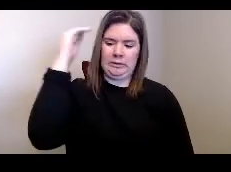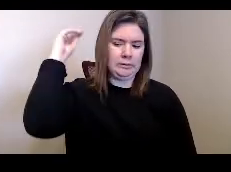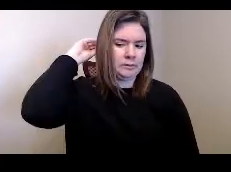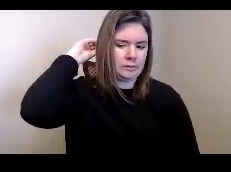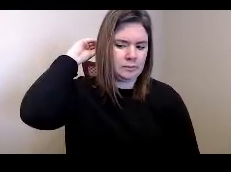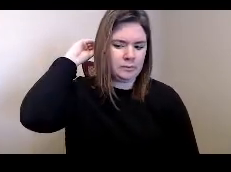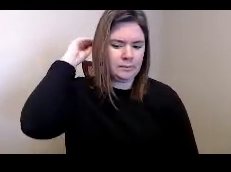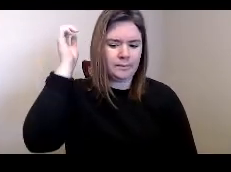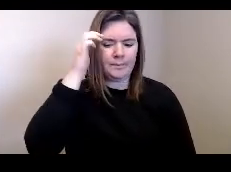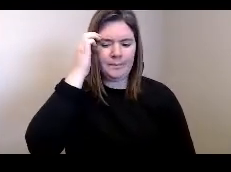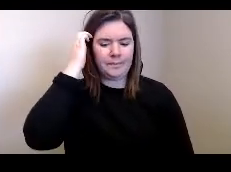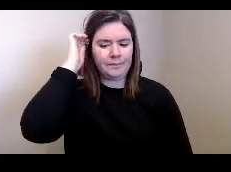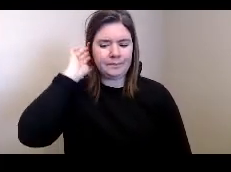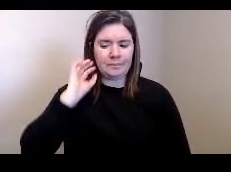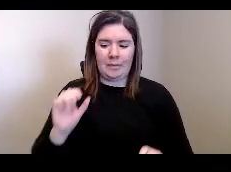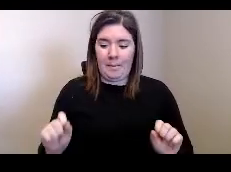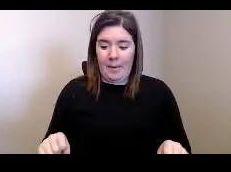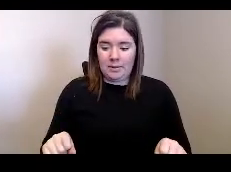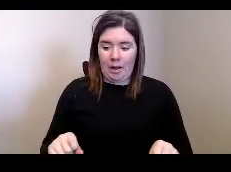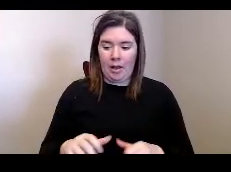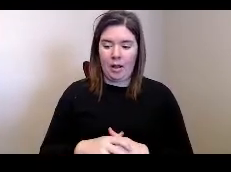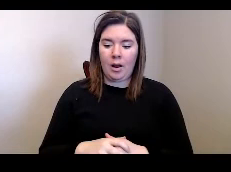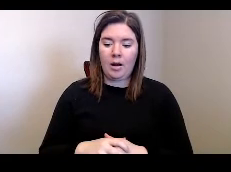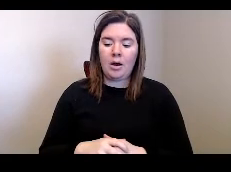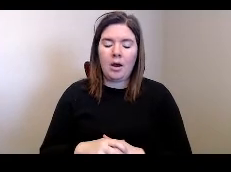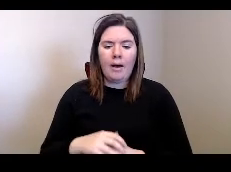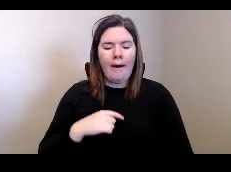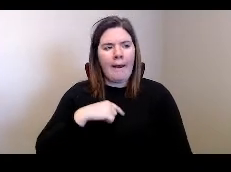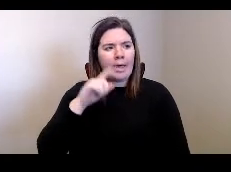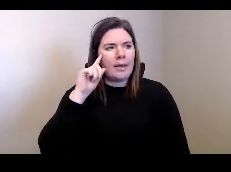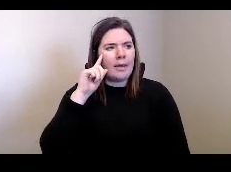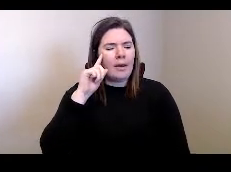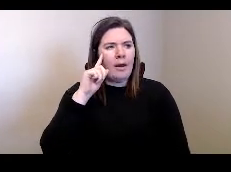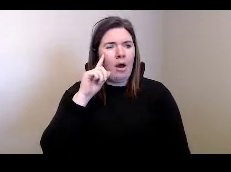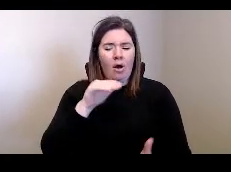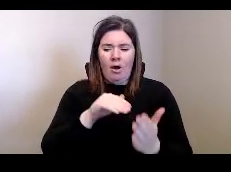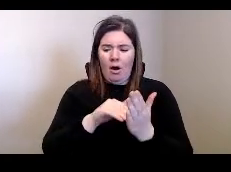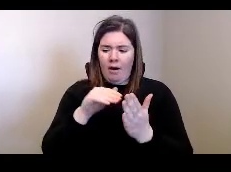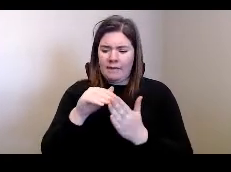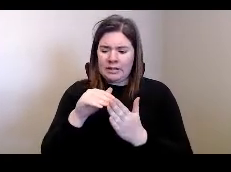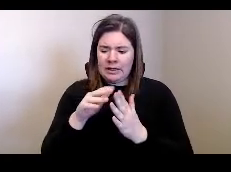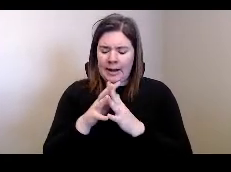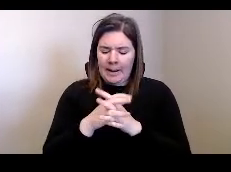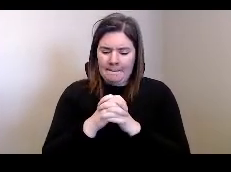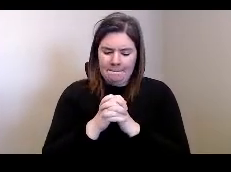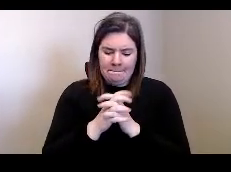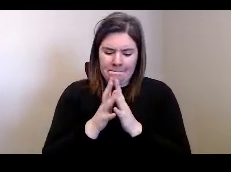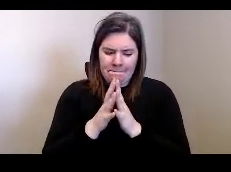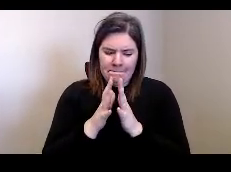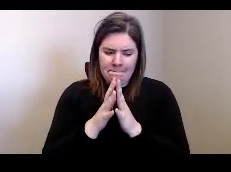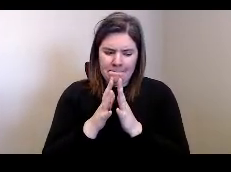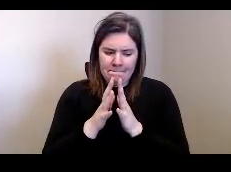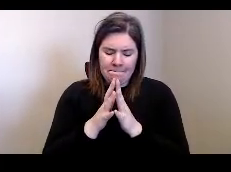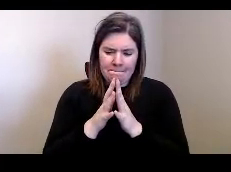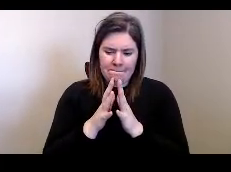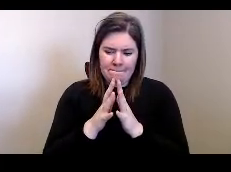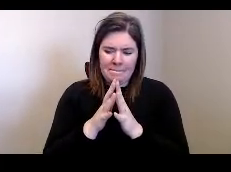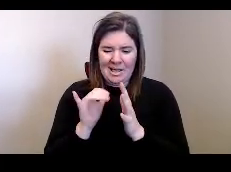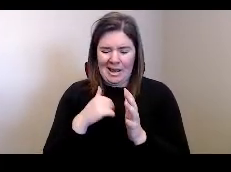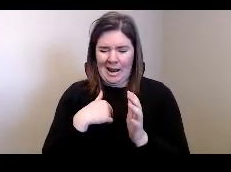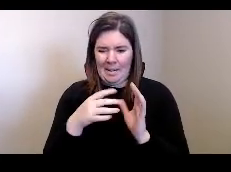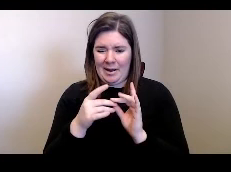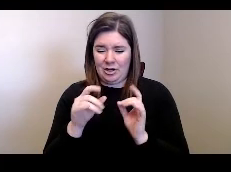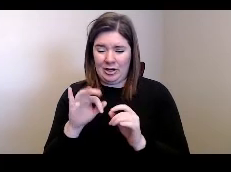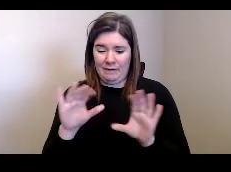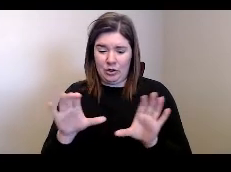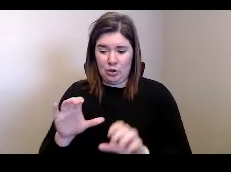or aware of, I should say. I do think that oftentimes, you can, like I said, if you're doing alt text,